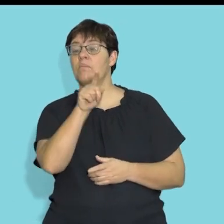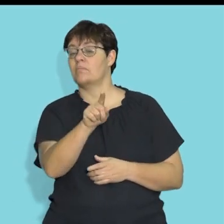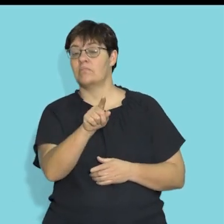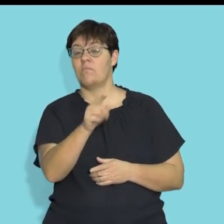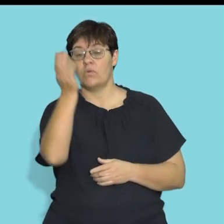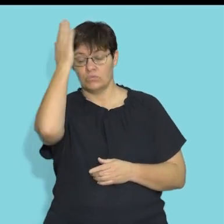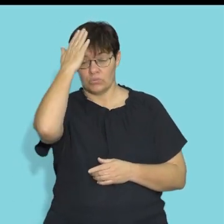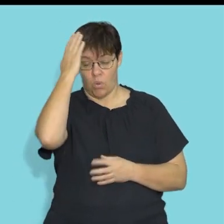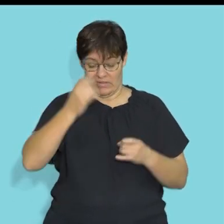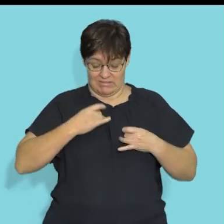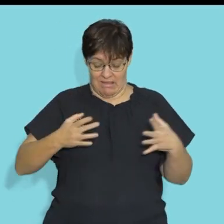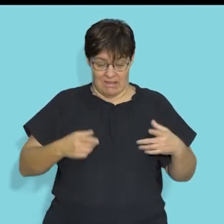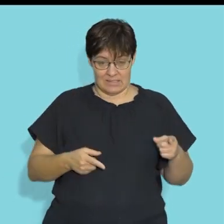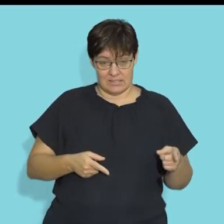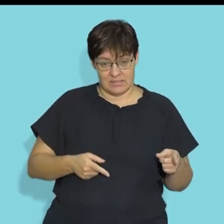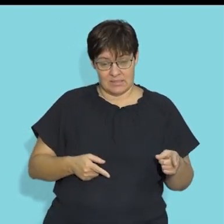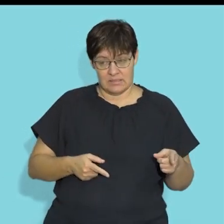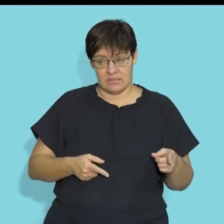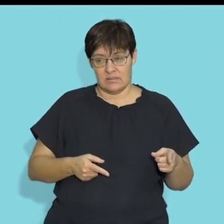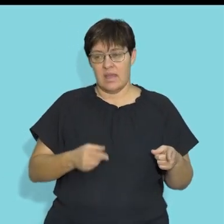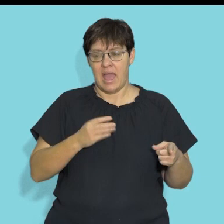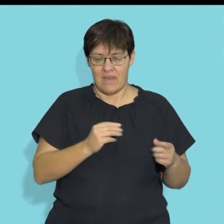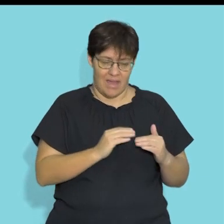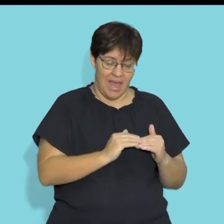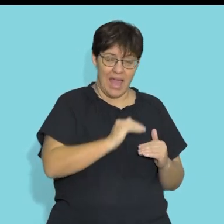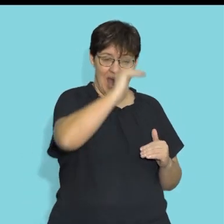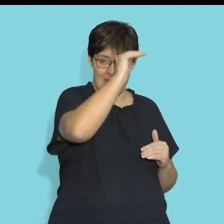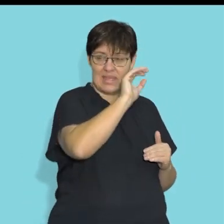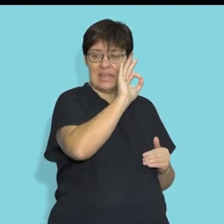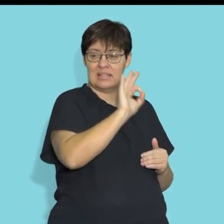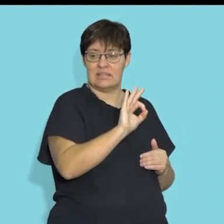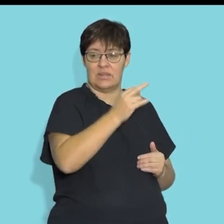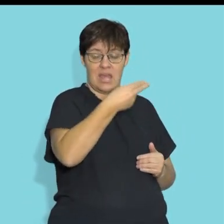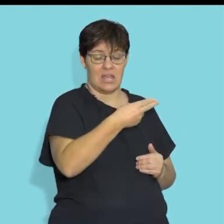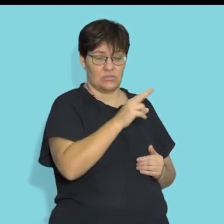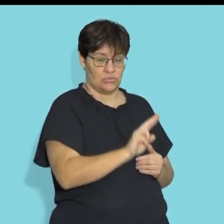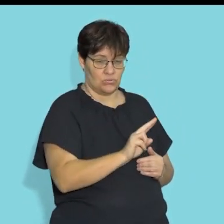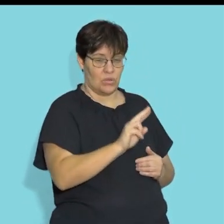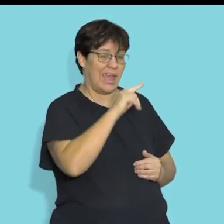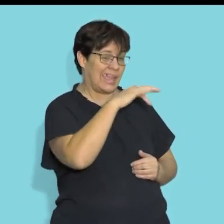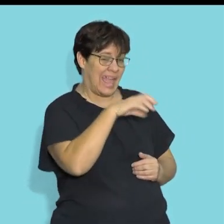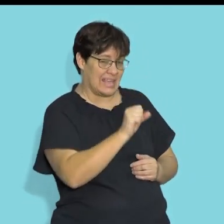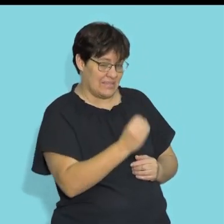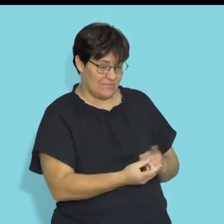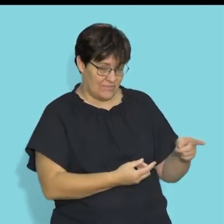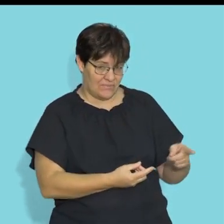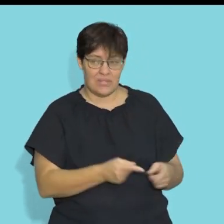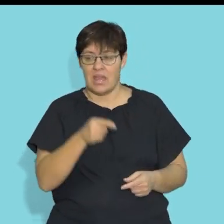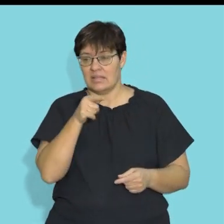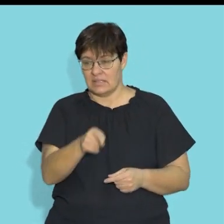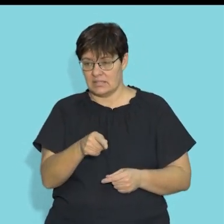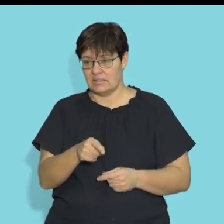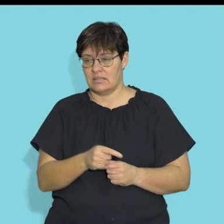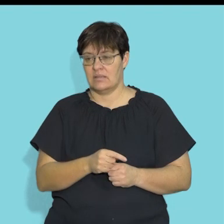that at the beginning, we have a high concentration of hydrogen gas and we have a high concentration